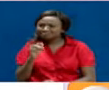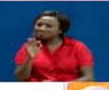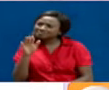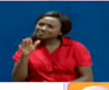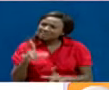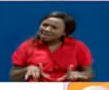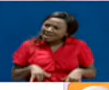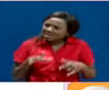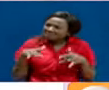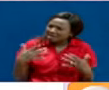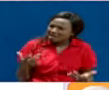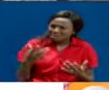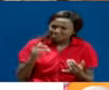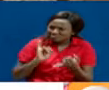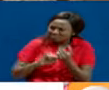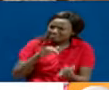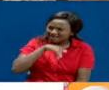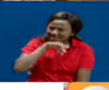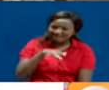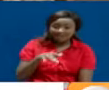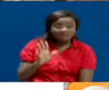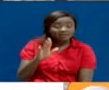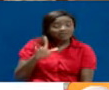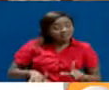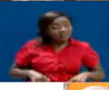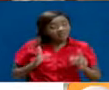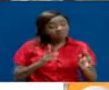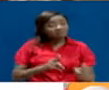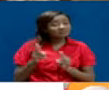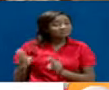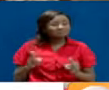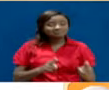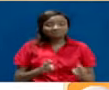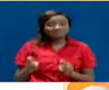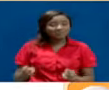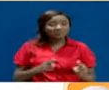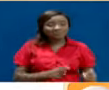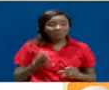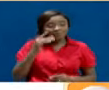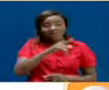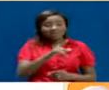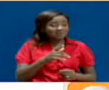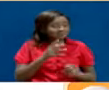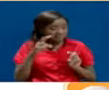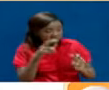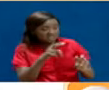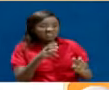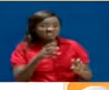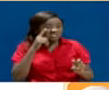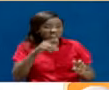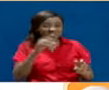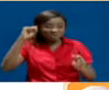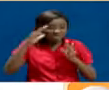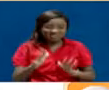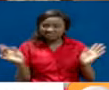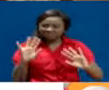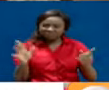What is life like with Raila? Life ni kawaida tu. To us, he's a father, he's a husband.